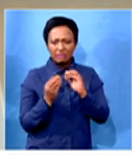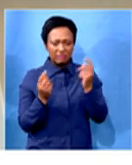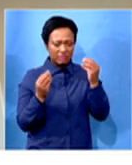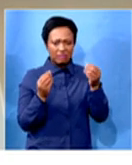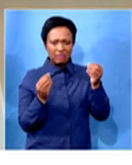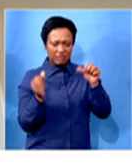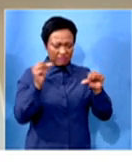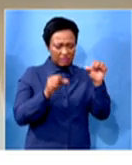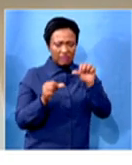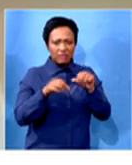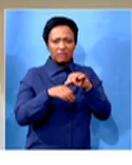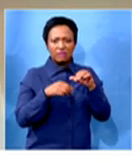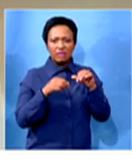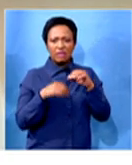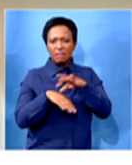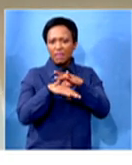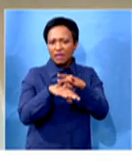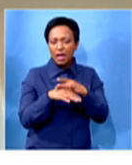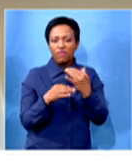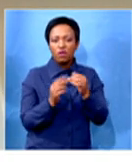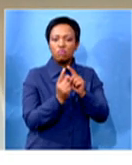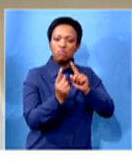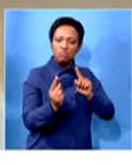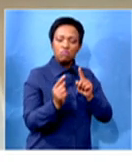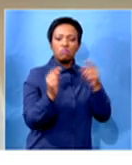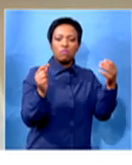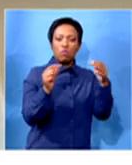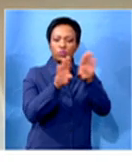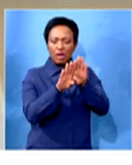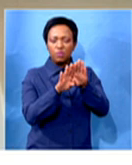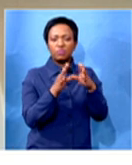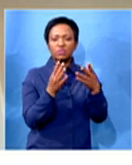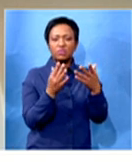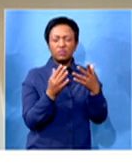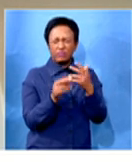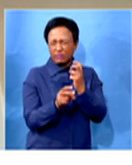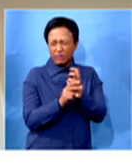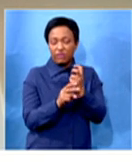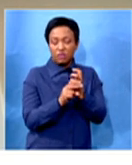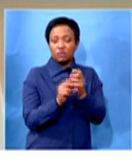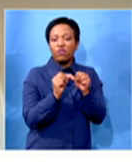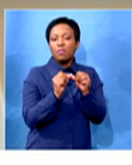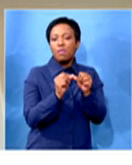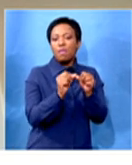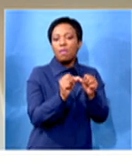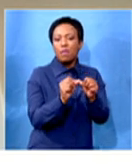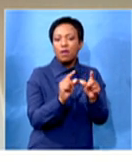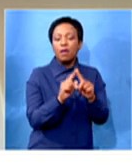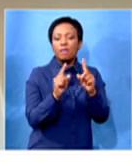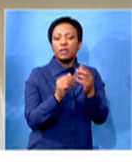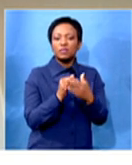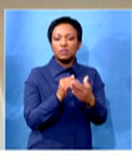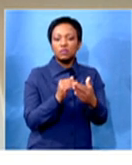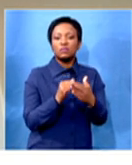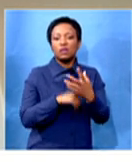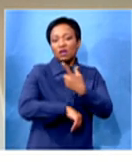non-biomedical interventions such as physical distancing, the lockdowns. This is difficult to maintain. So there's no doubt finding a vaccine